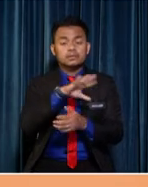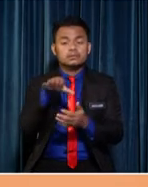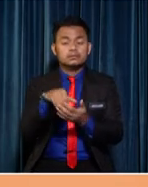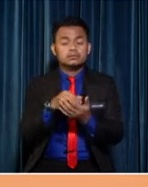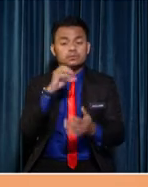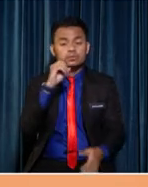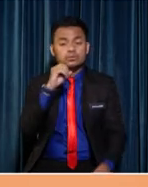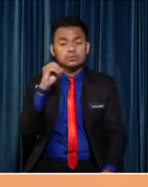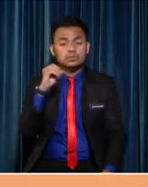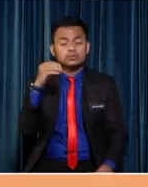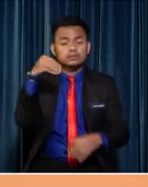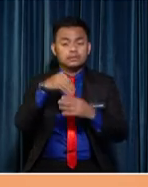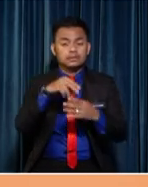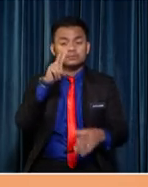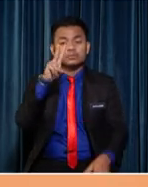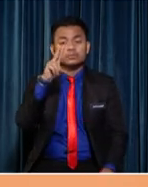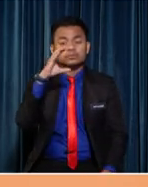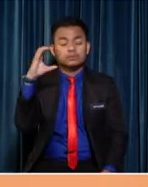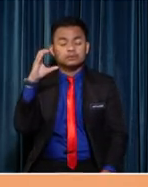in 200.